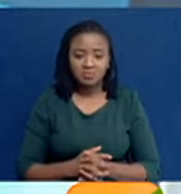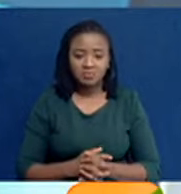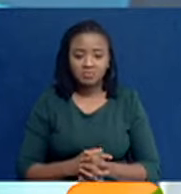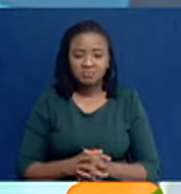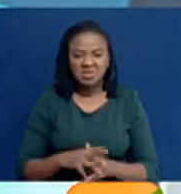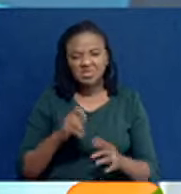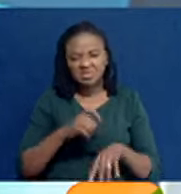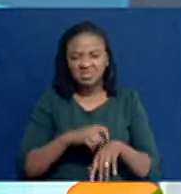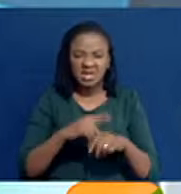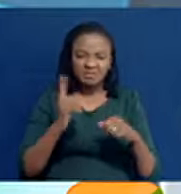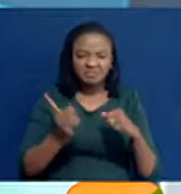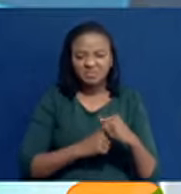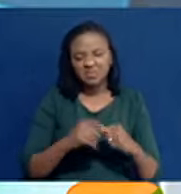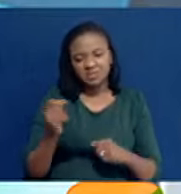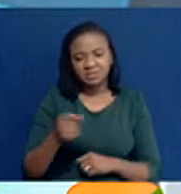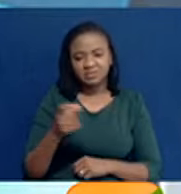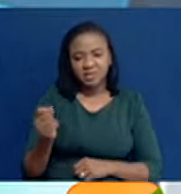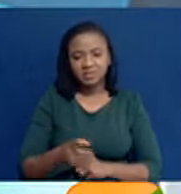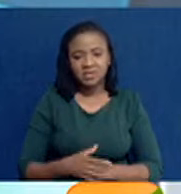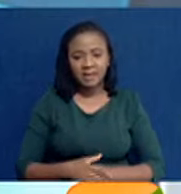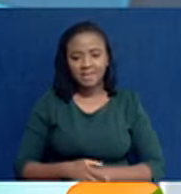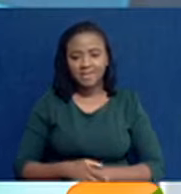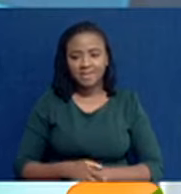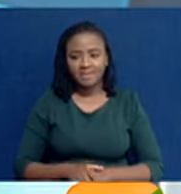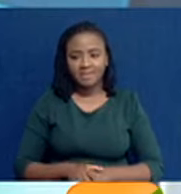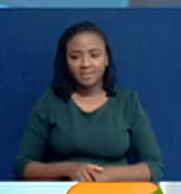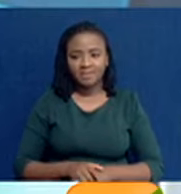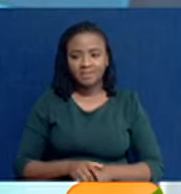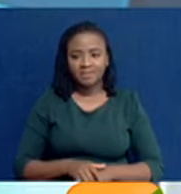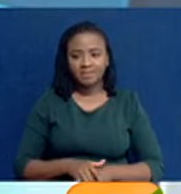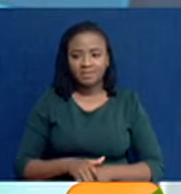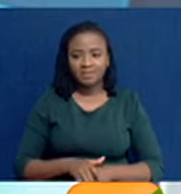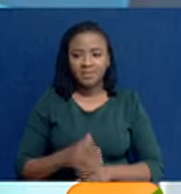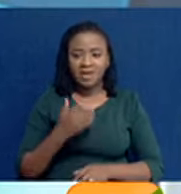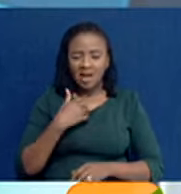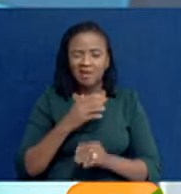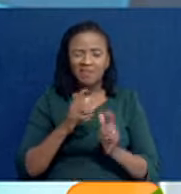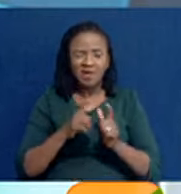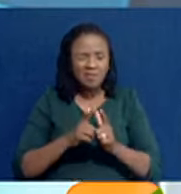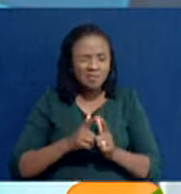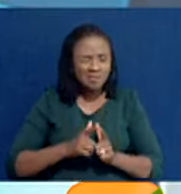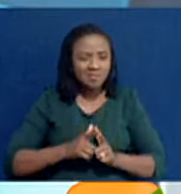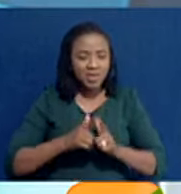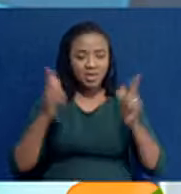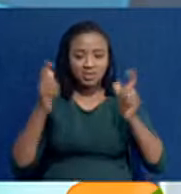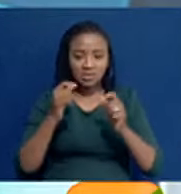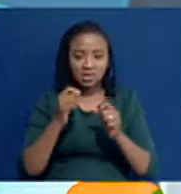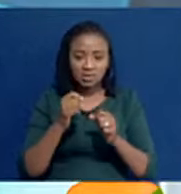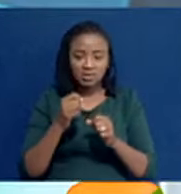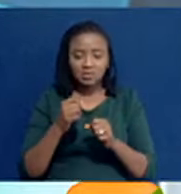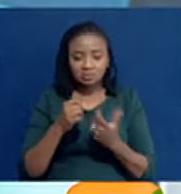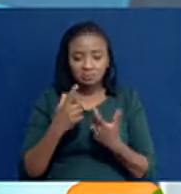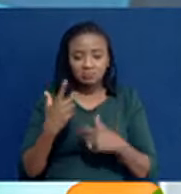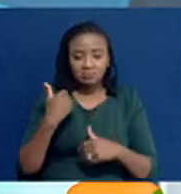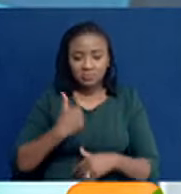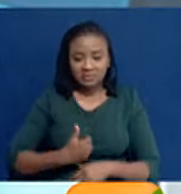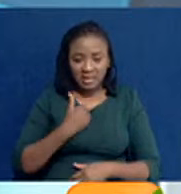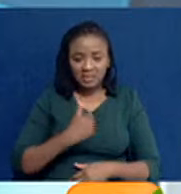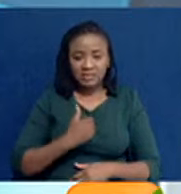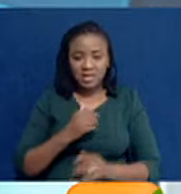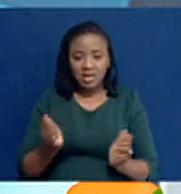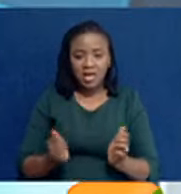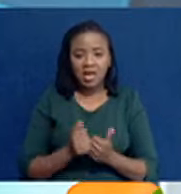6 months, quite a while, a major operation was done and checked for